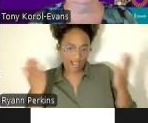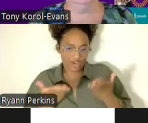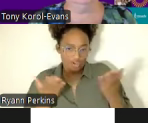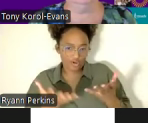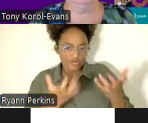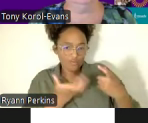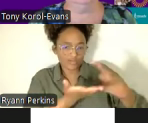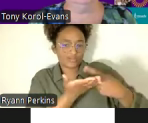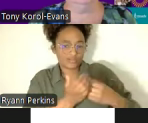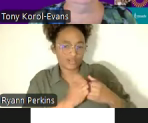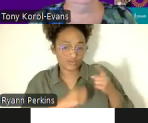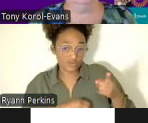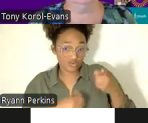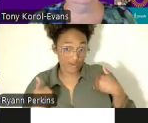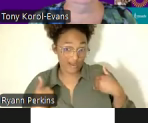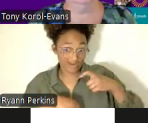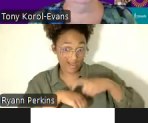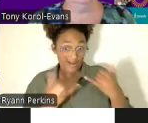Hold on one sec.